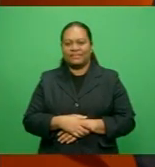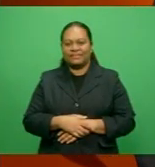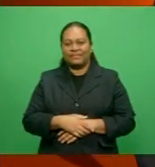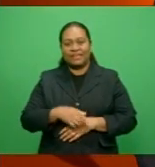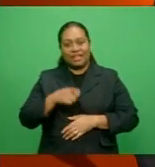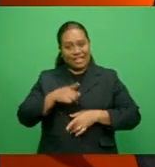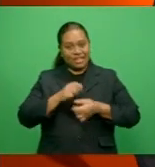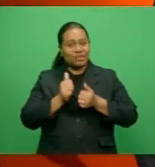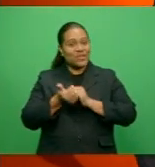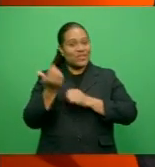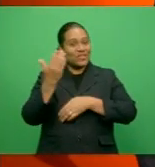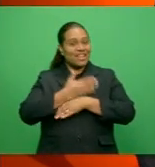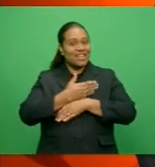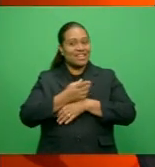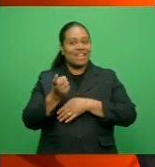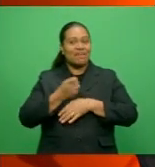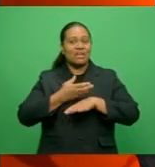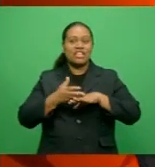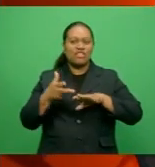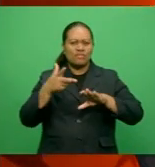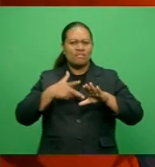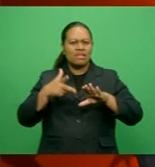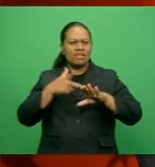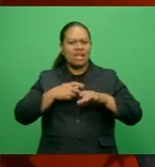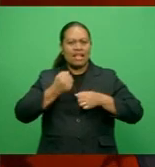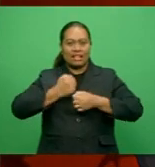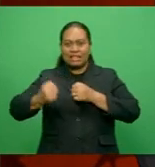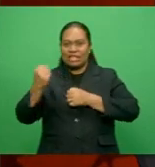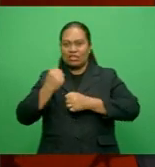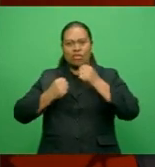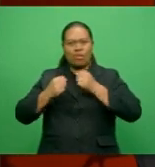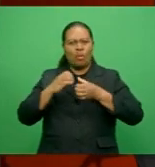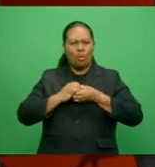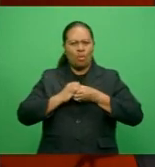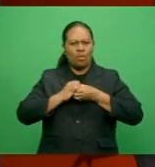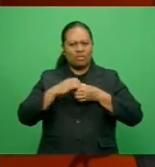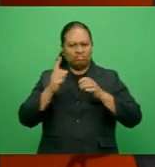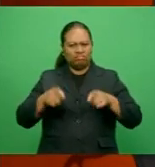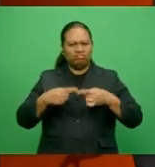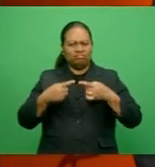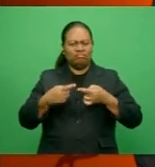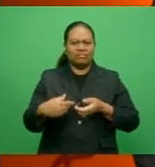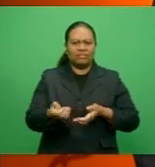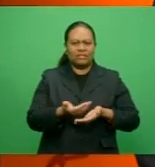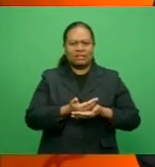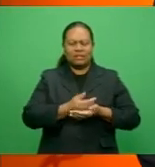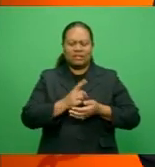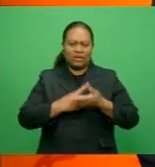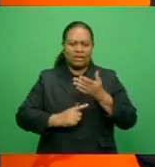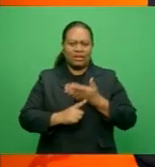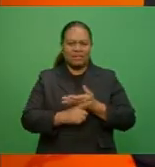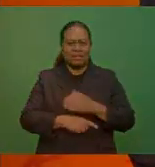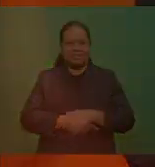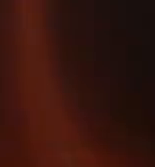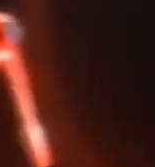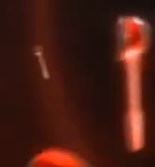That's it from Sports Tonight. Coming up in new media, TikTok ownership battle rages on. Find out more after the break.